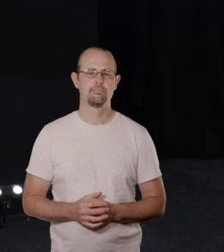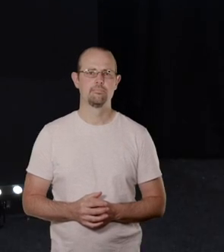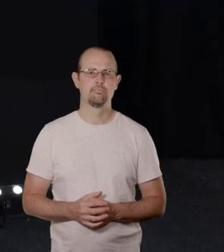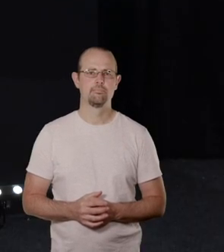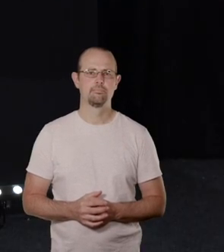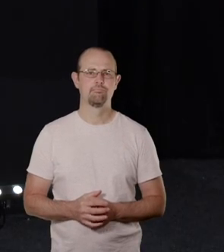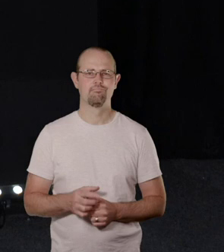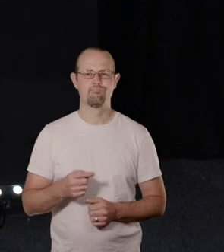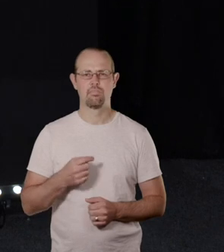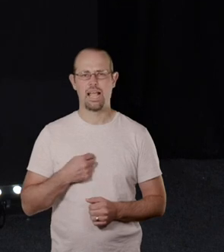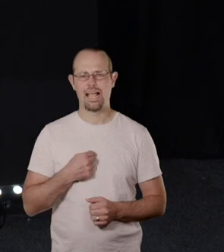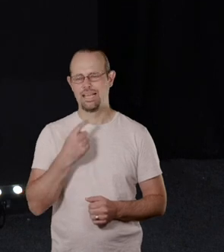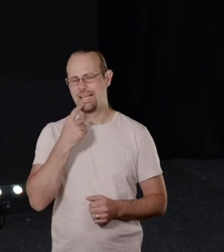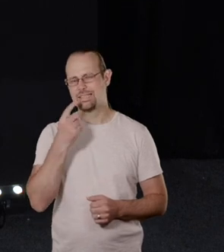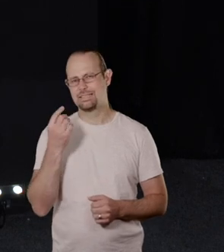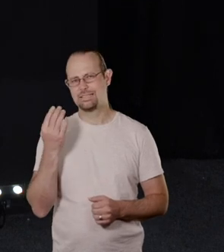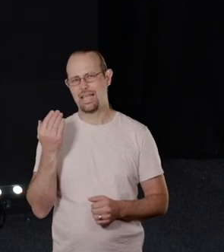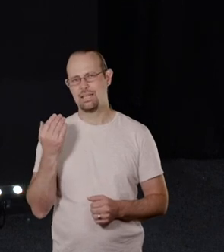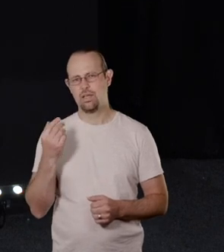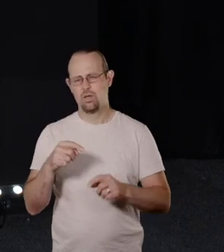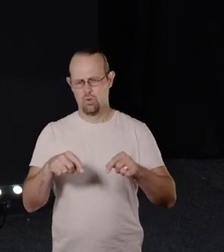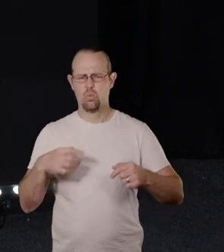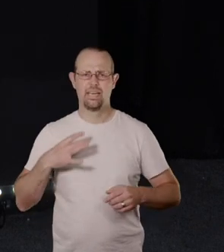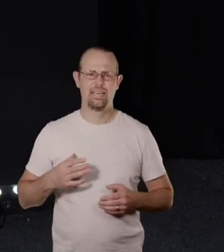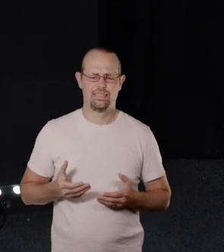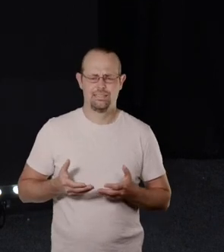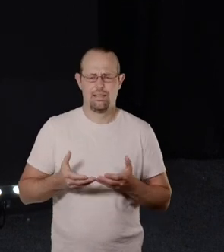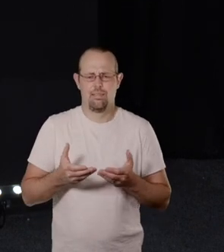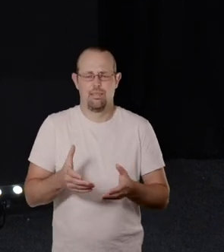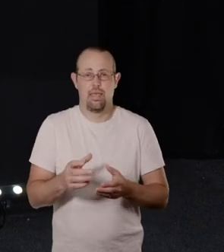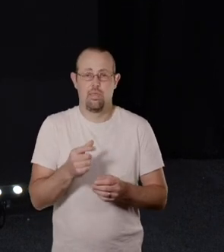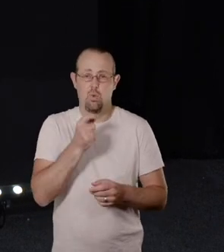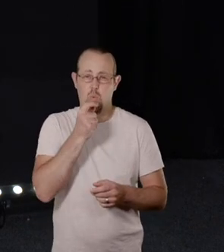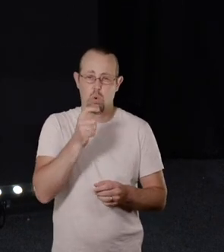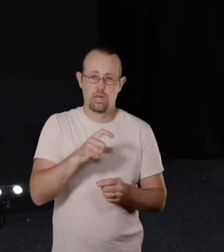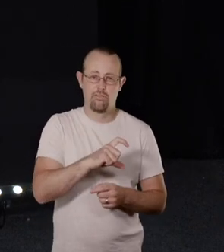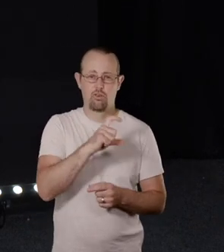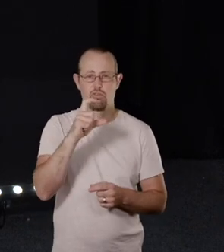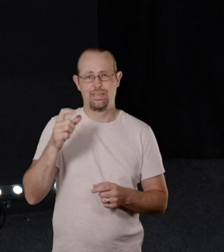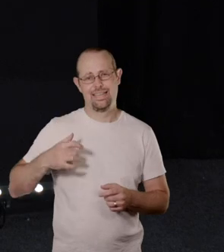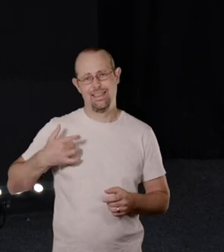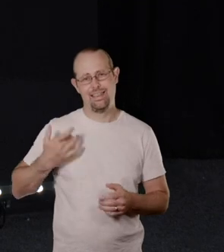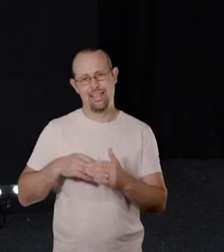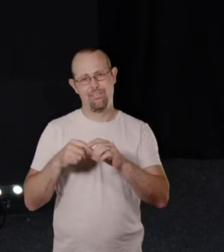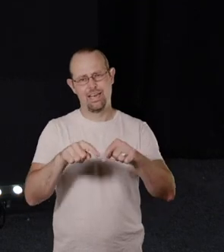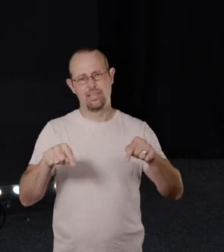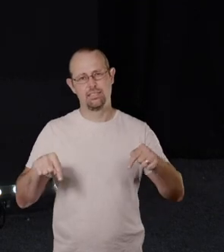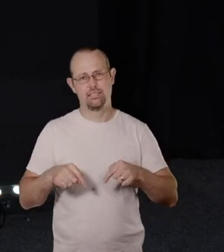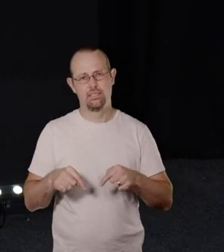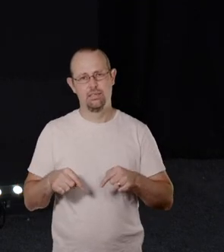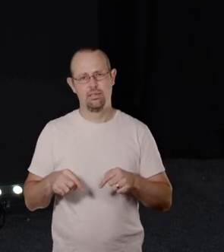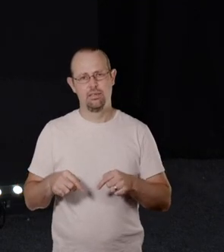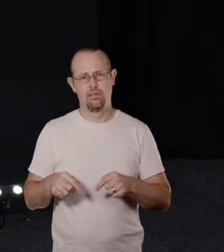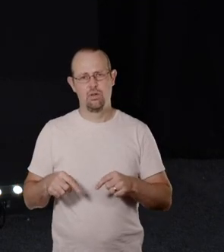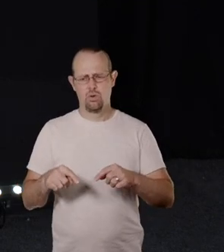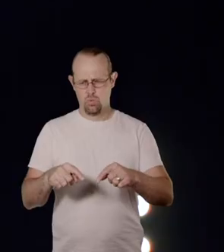You know, I said a few minutes ago that we need to let the word of Christ dwell in us richly. And in fact, it means to we need to give it the run of